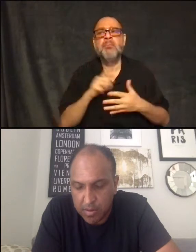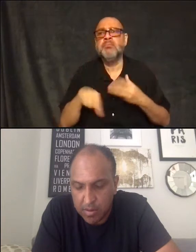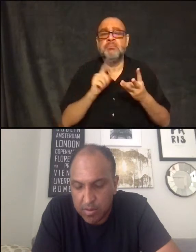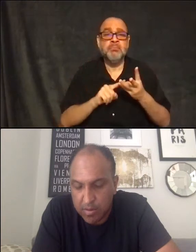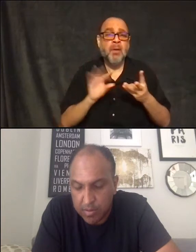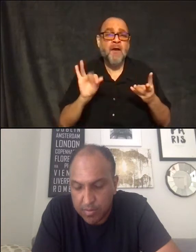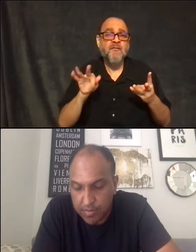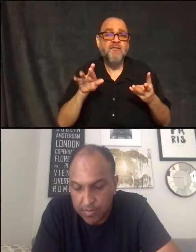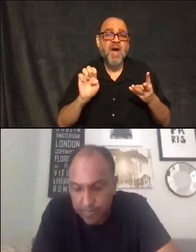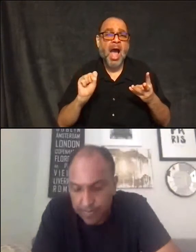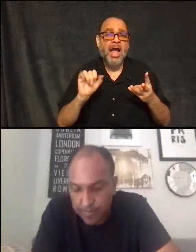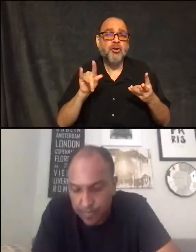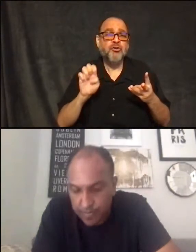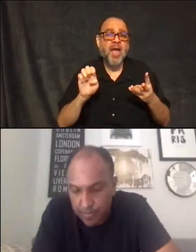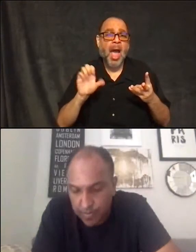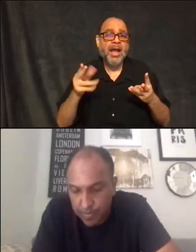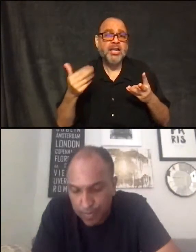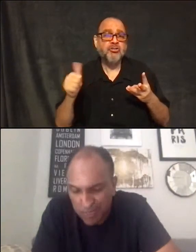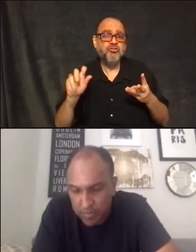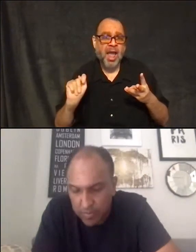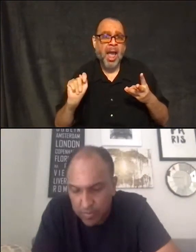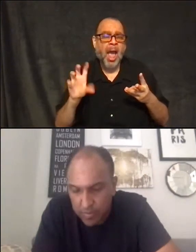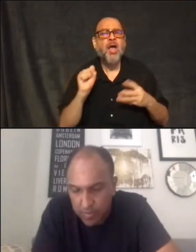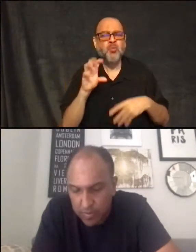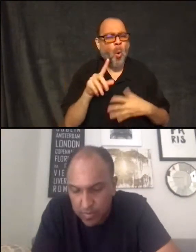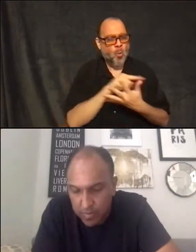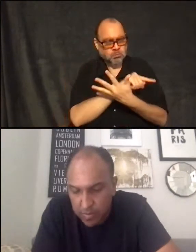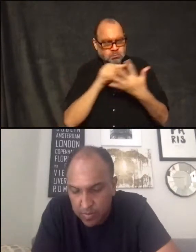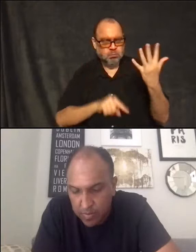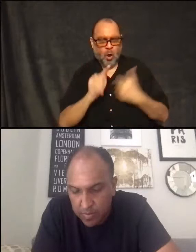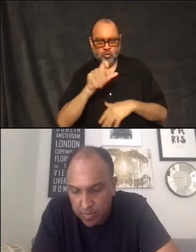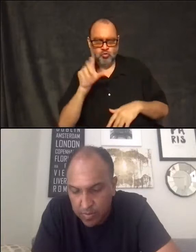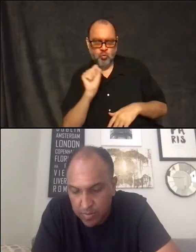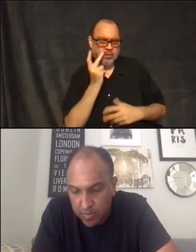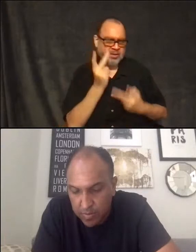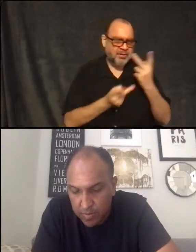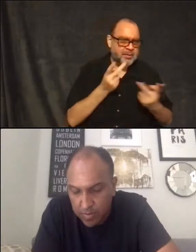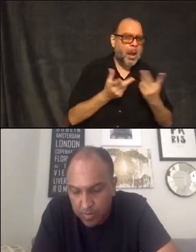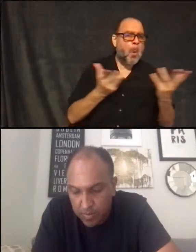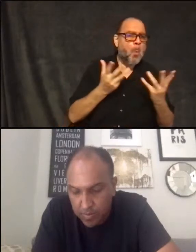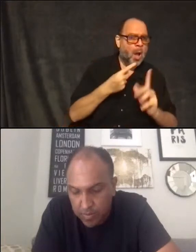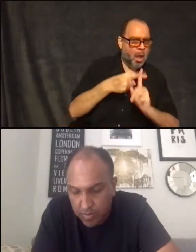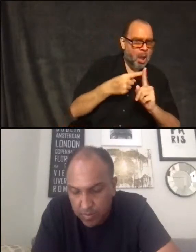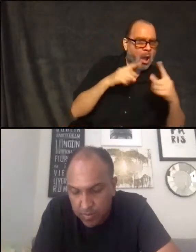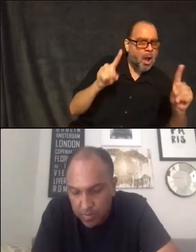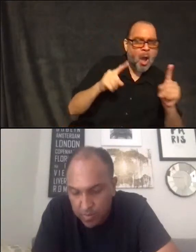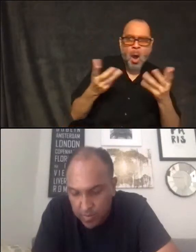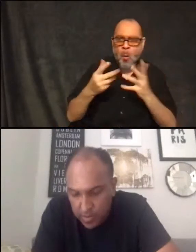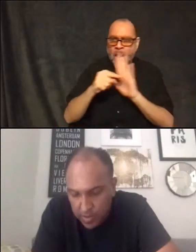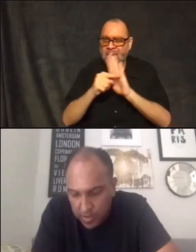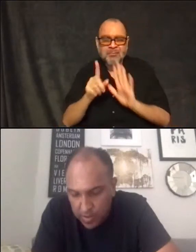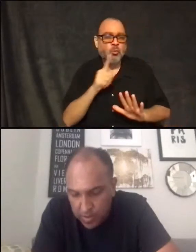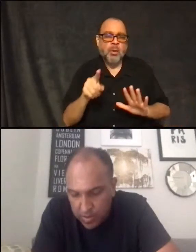at all these different tools to see what the advantages, disadvantages are from a feature set. But fundamentally, they're all the same. We